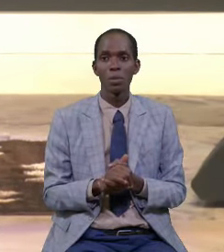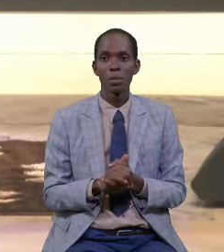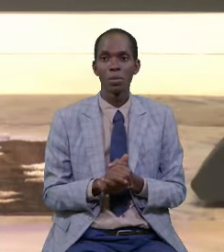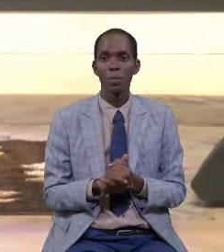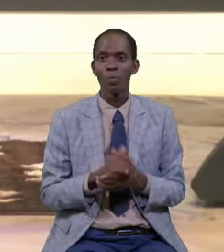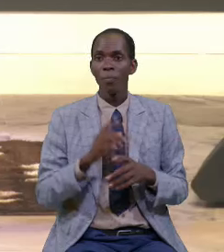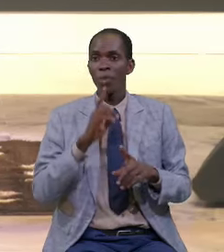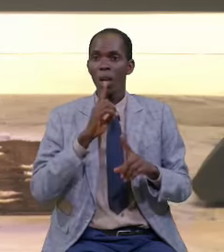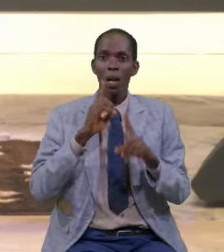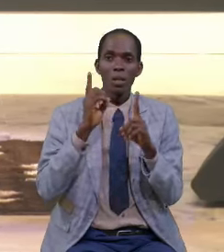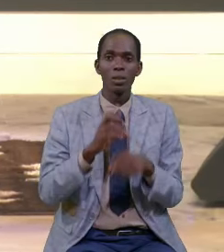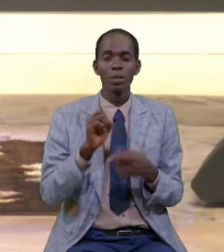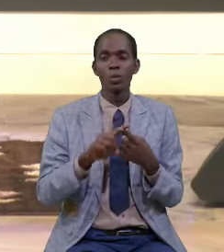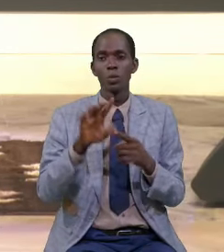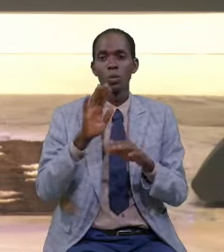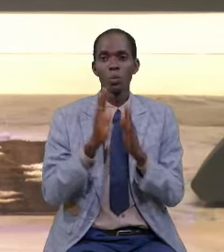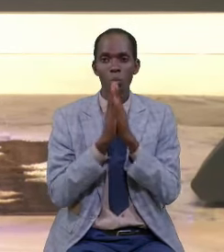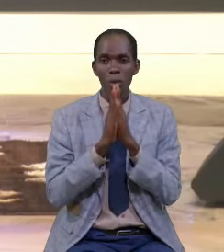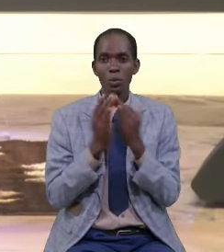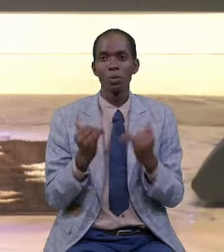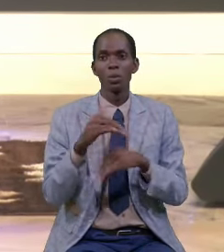Answers to your prayer tonight.